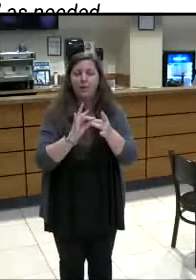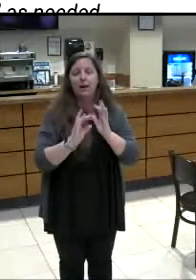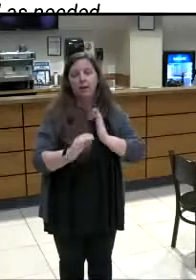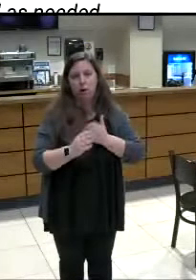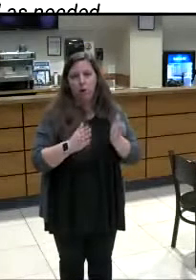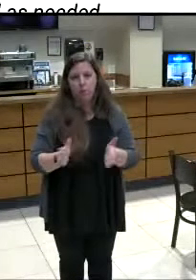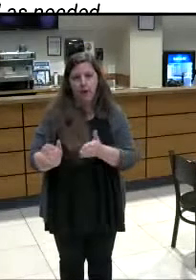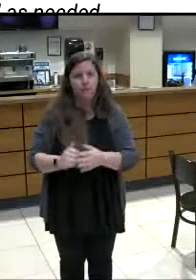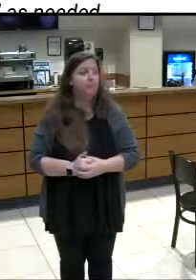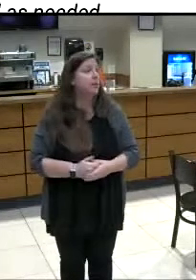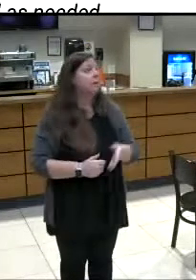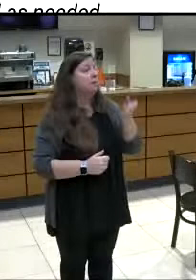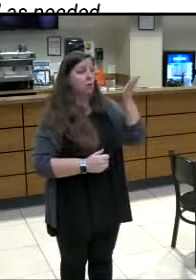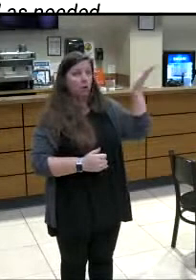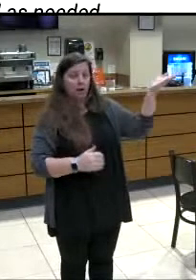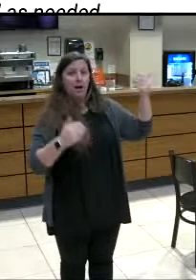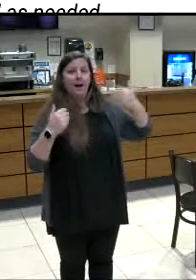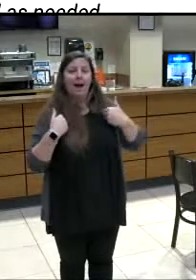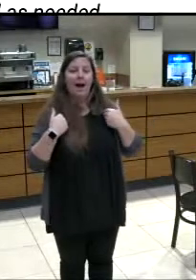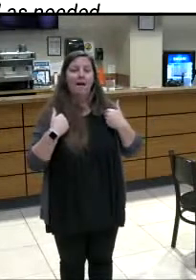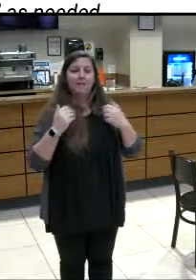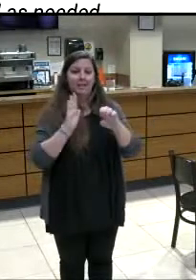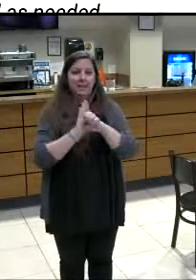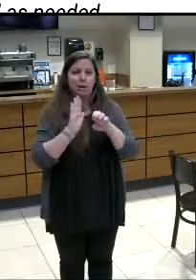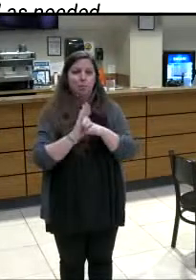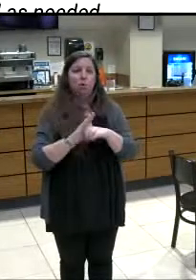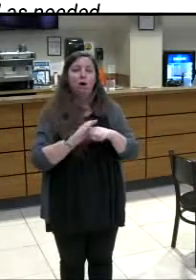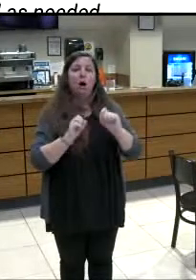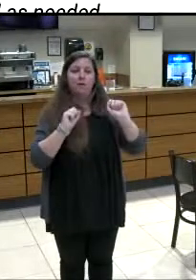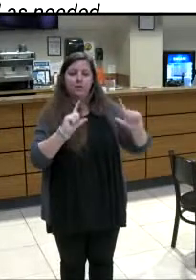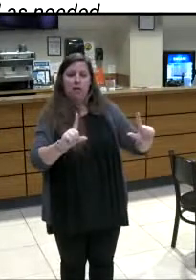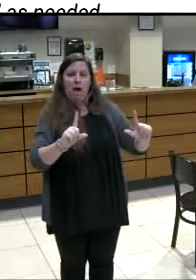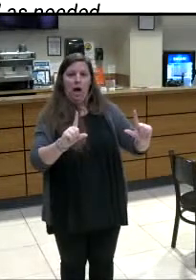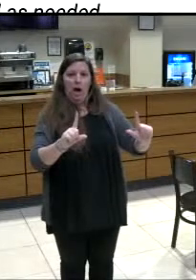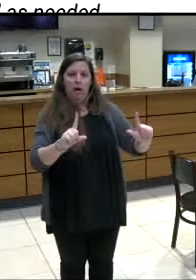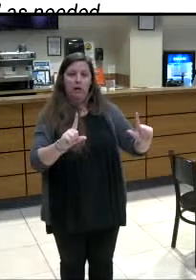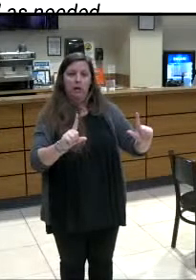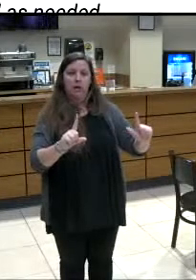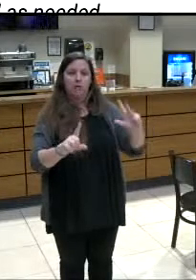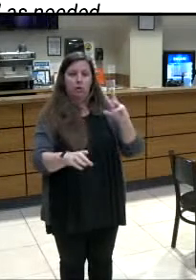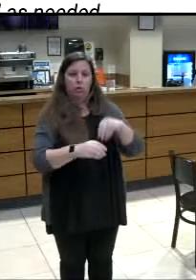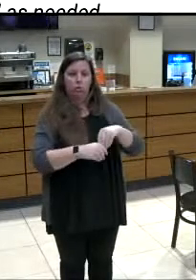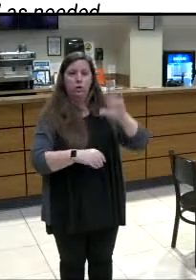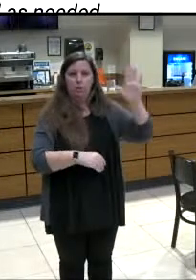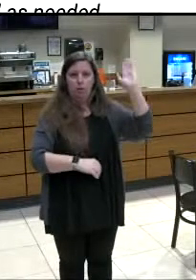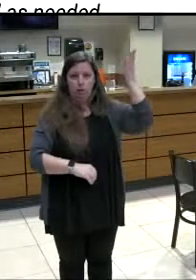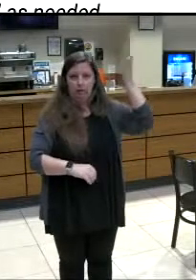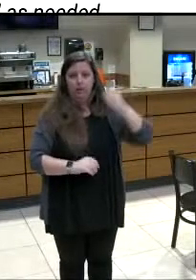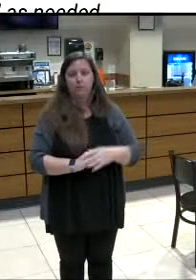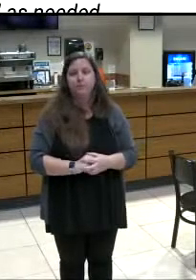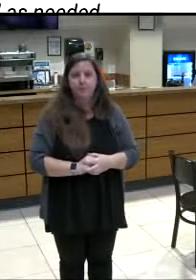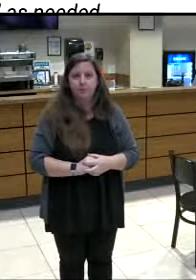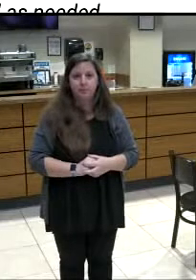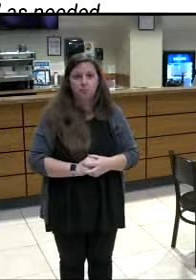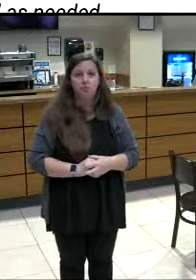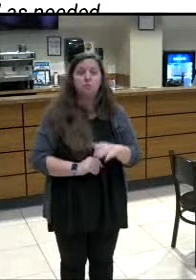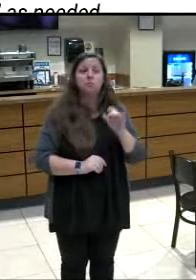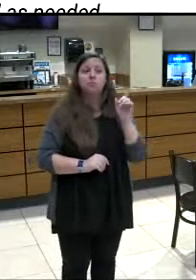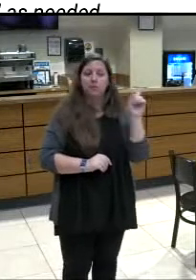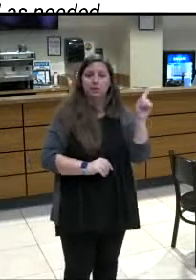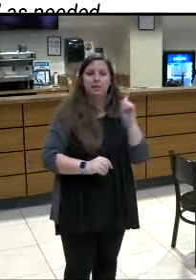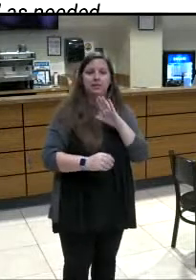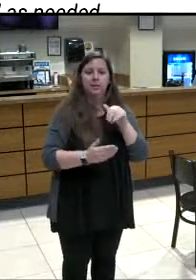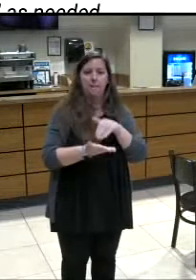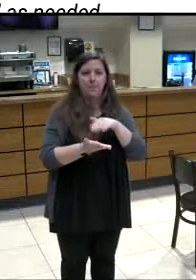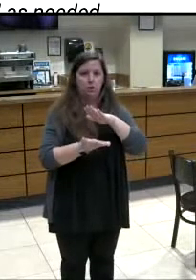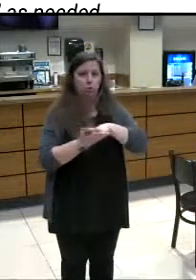So this is an example of a slide that is included in their presentation. So this is a middle school